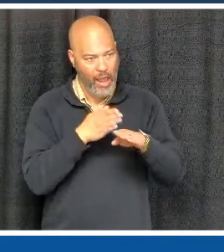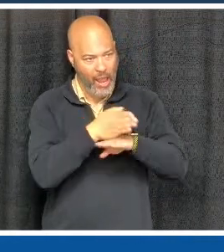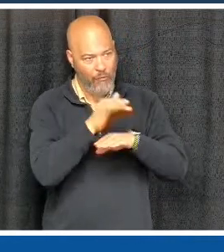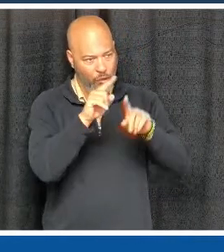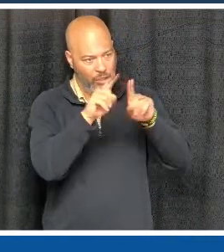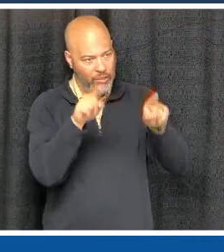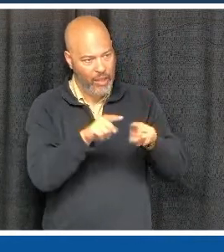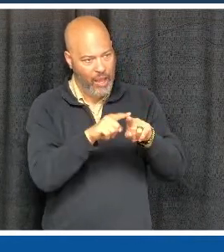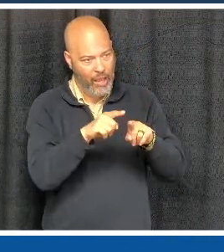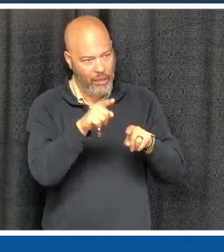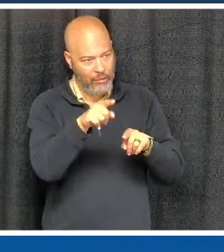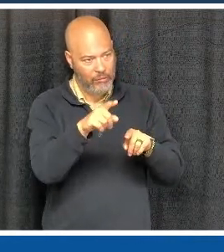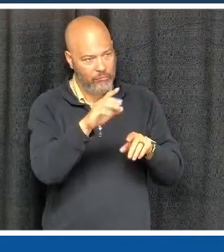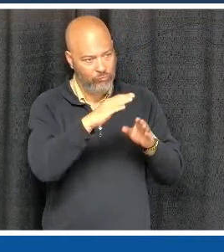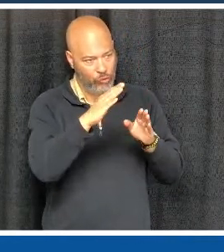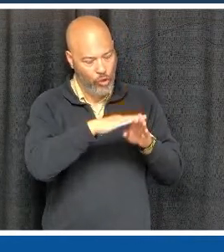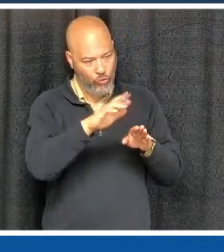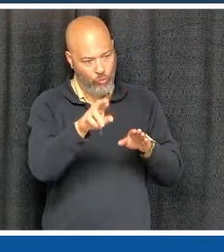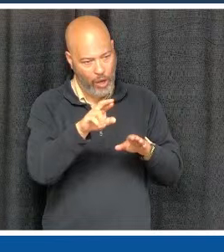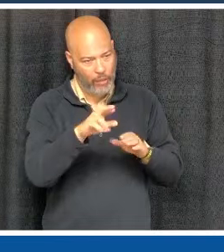sign, that speed limit sign right there.